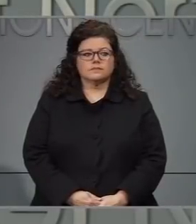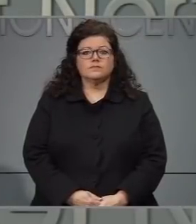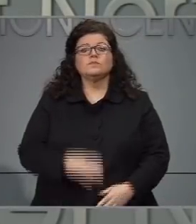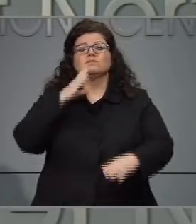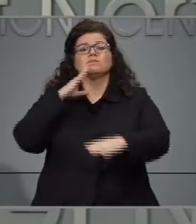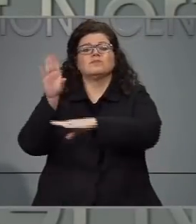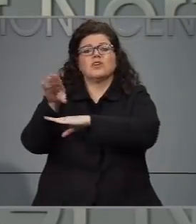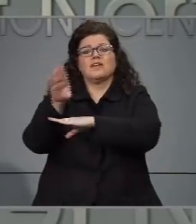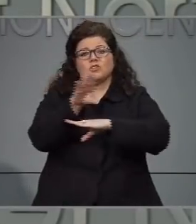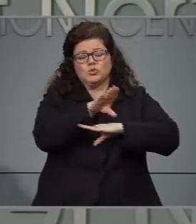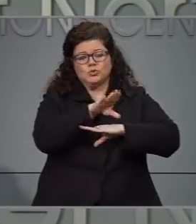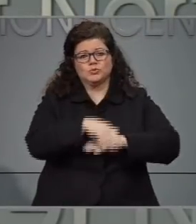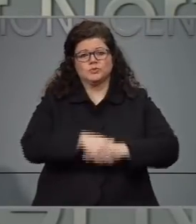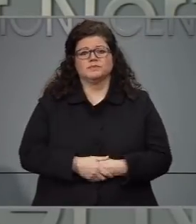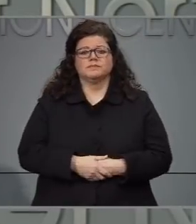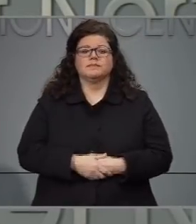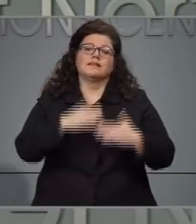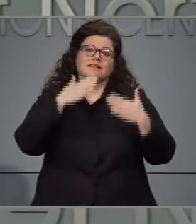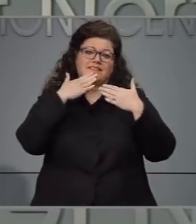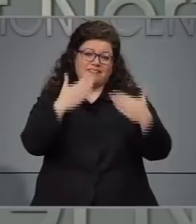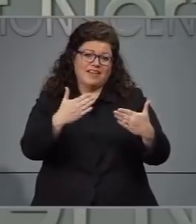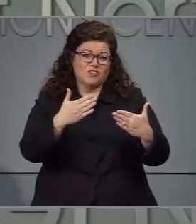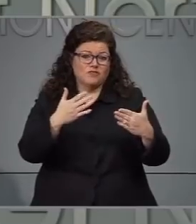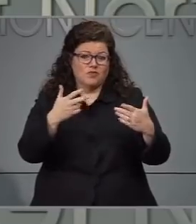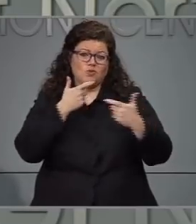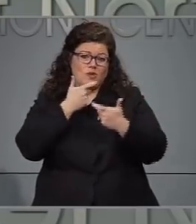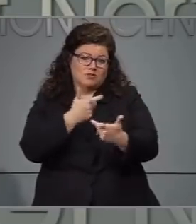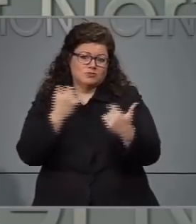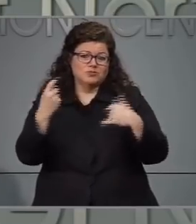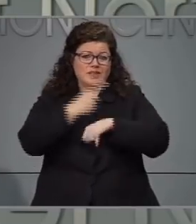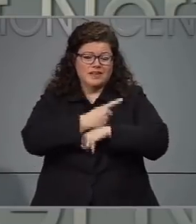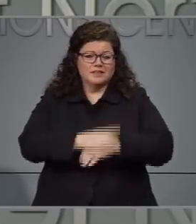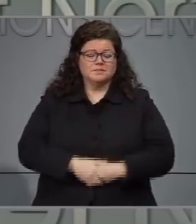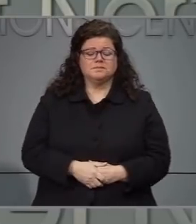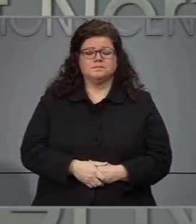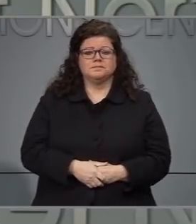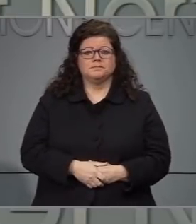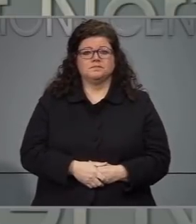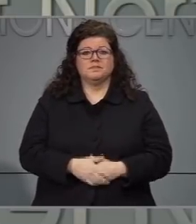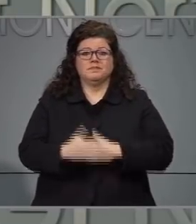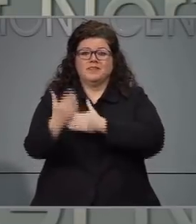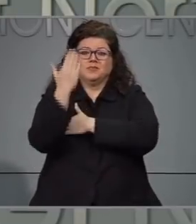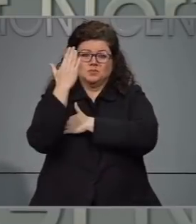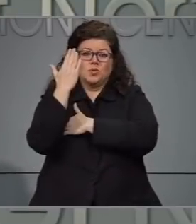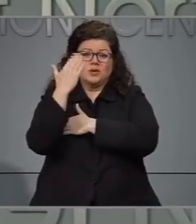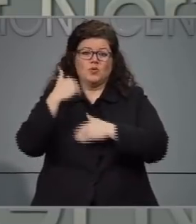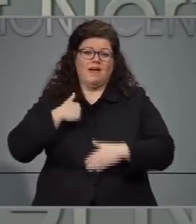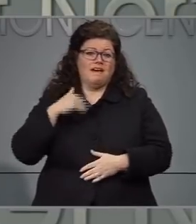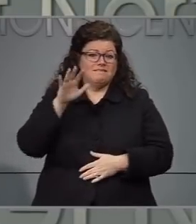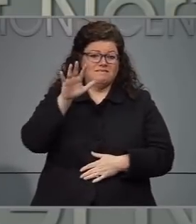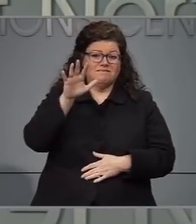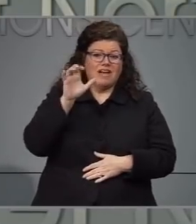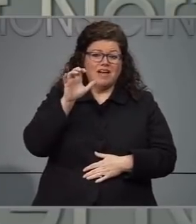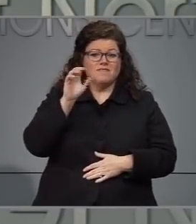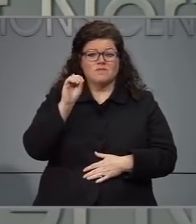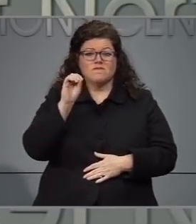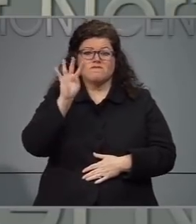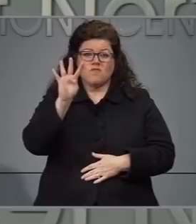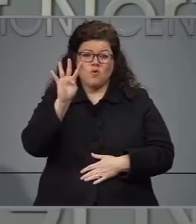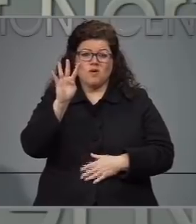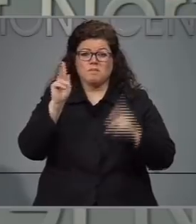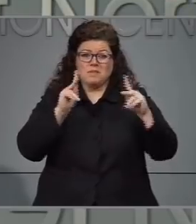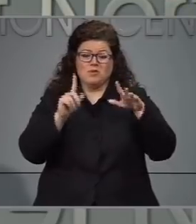Good afternoon, everyone. Thank you for joining us. As of this morning, we have 504